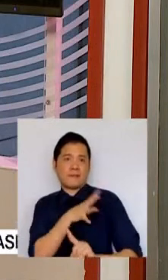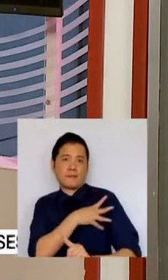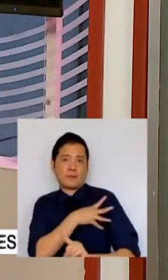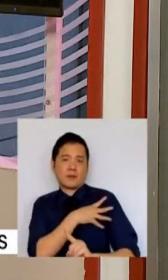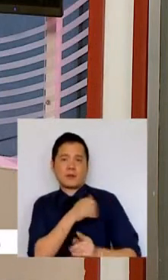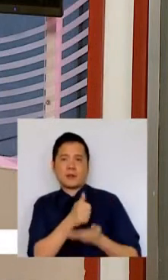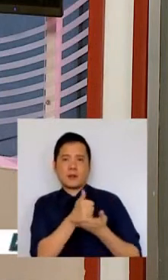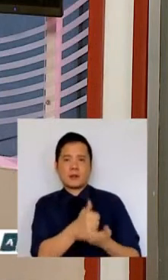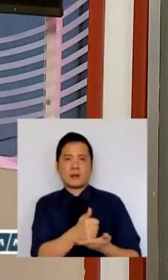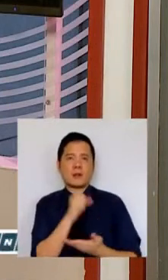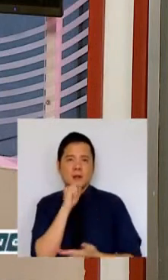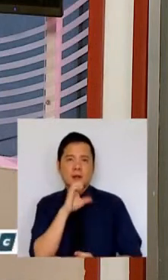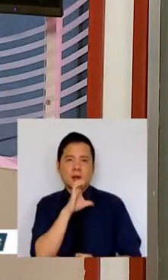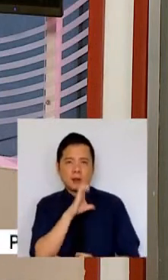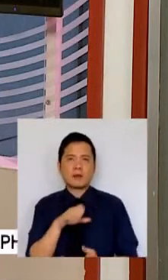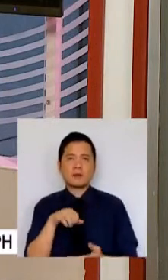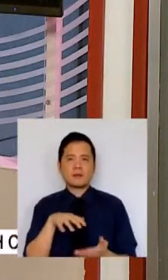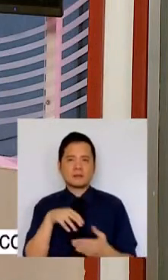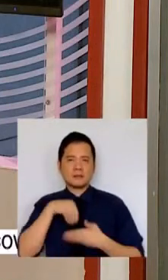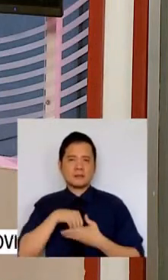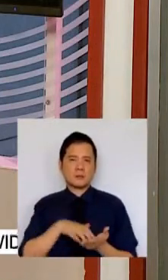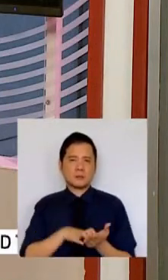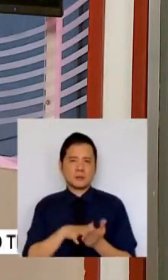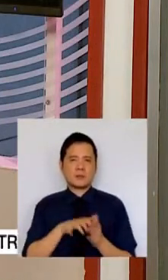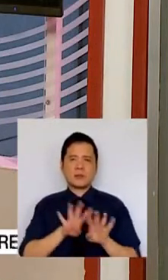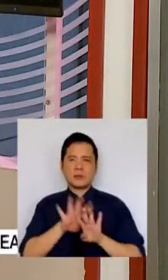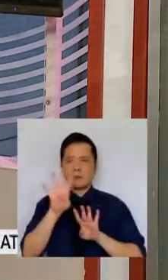Dateline Philippines will be right back. Stay with us here on ANC.